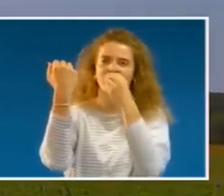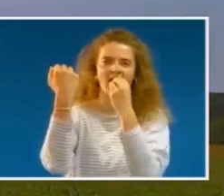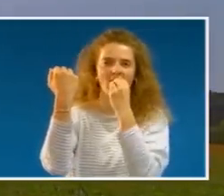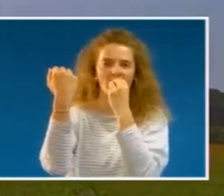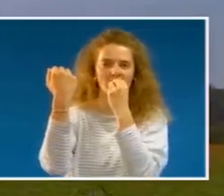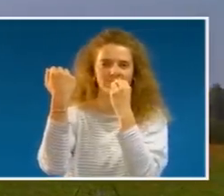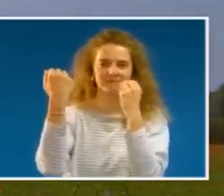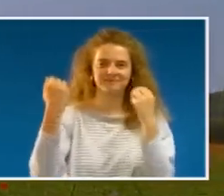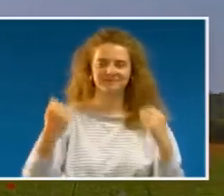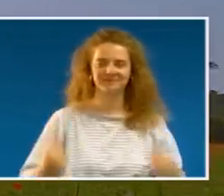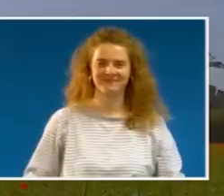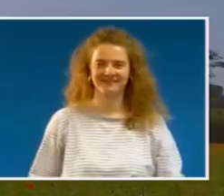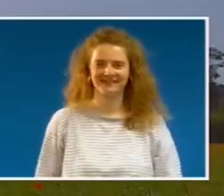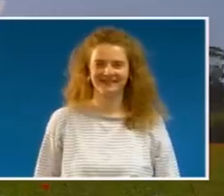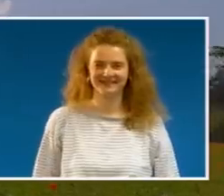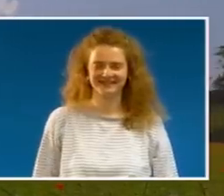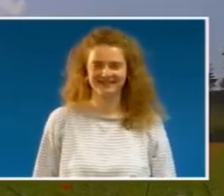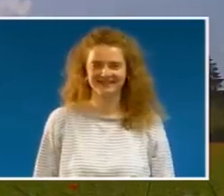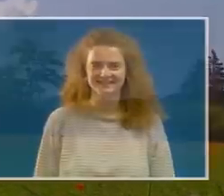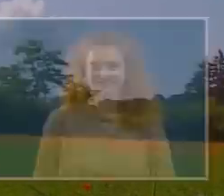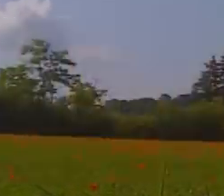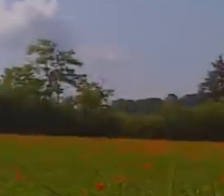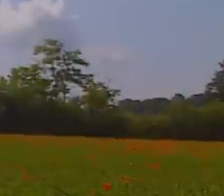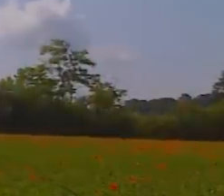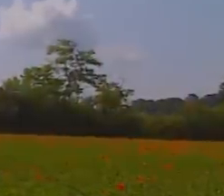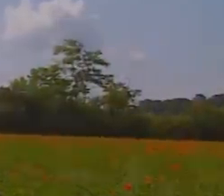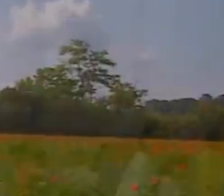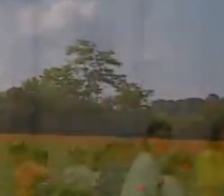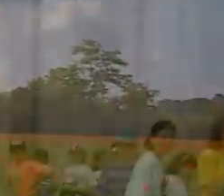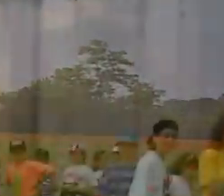then, and ate them for my tea.